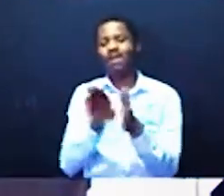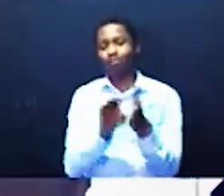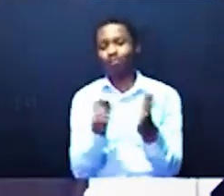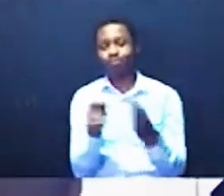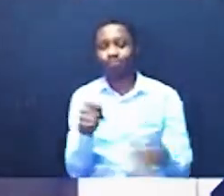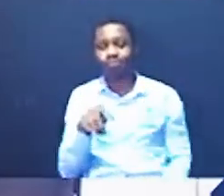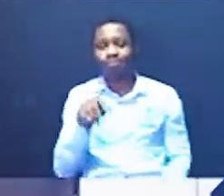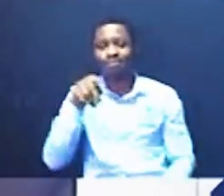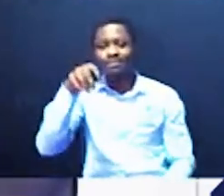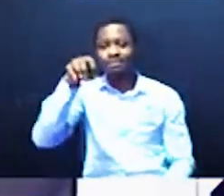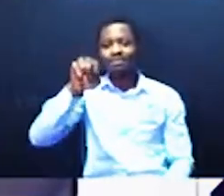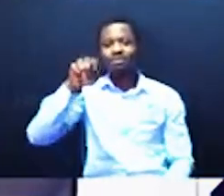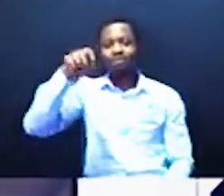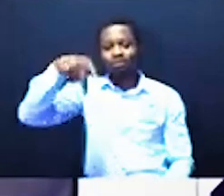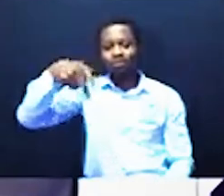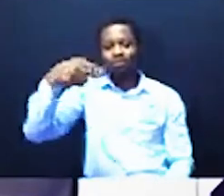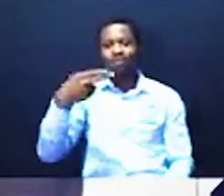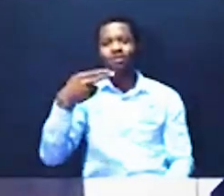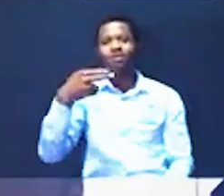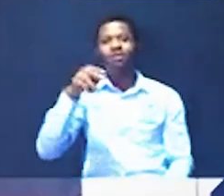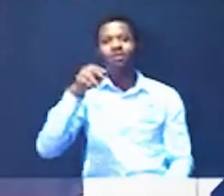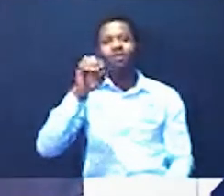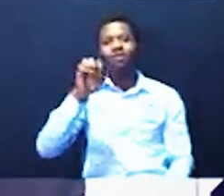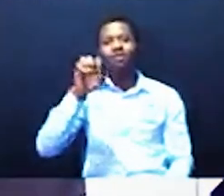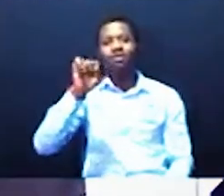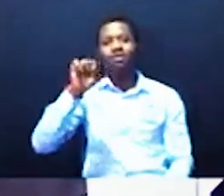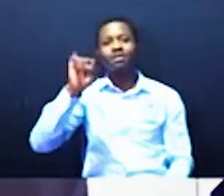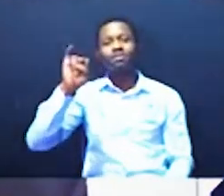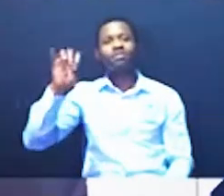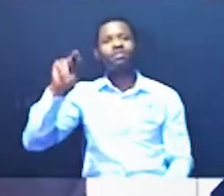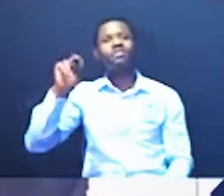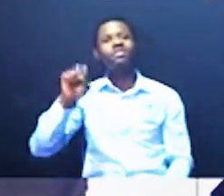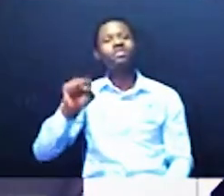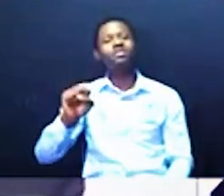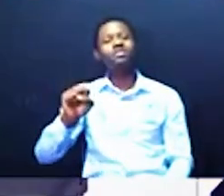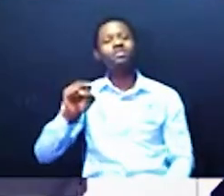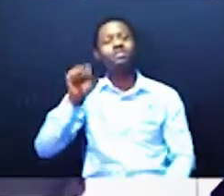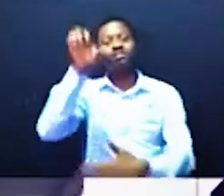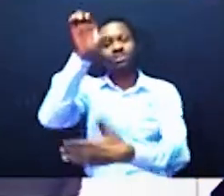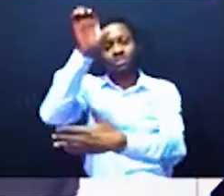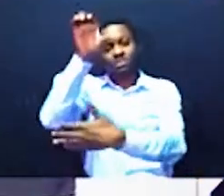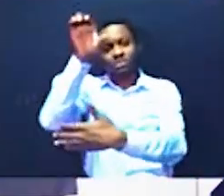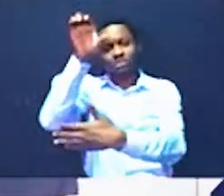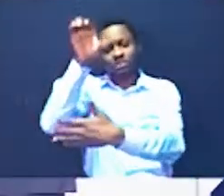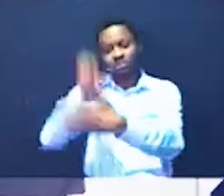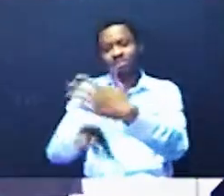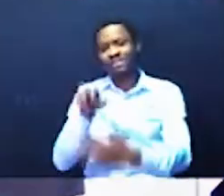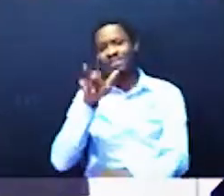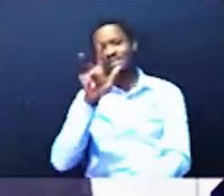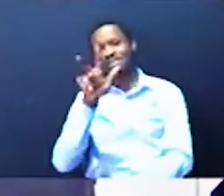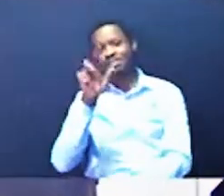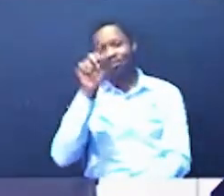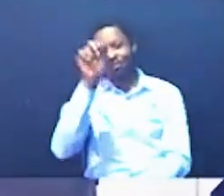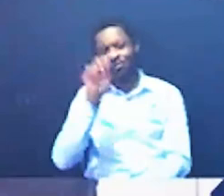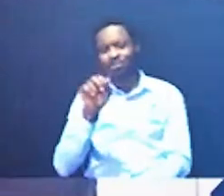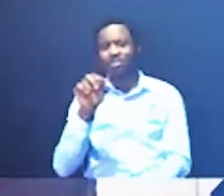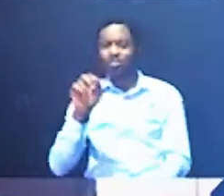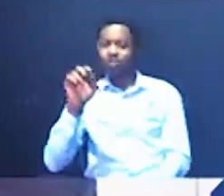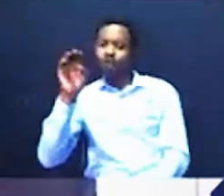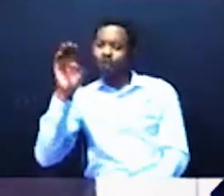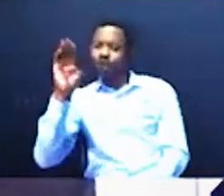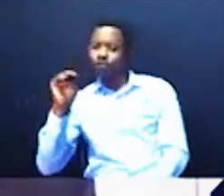James Version. Mommy, Ephesians 4, Mano, Etimiensa, and you dunai ani dunum. Yes,